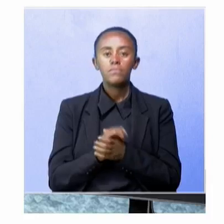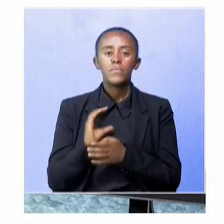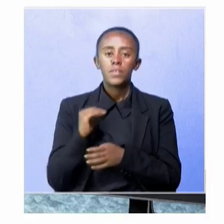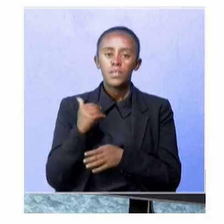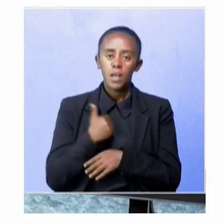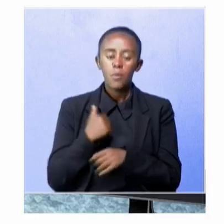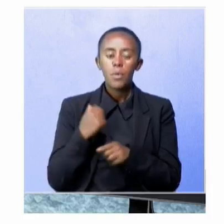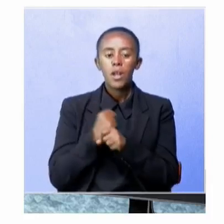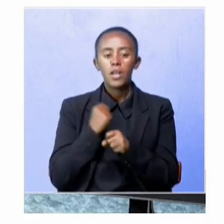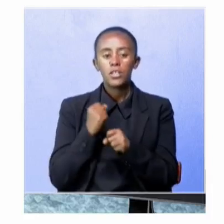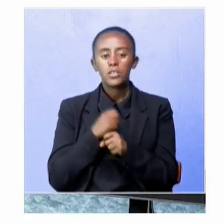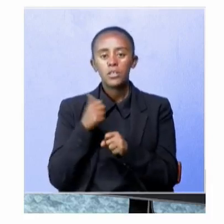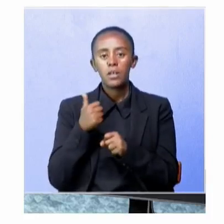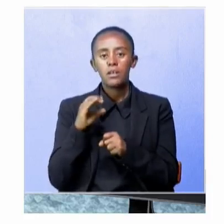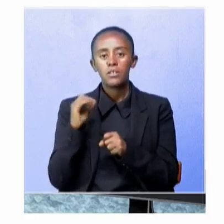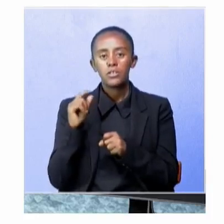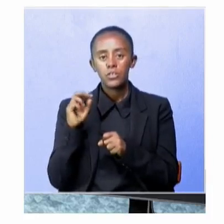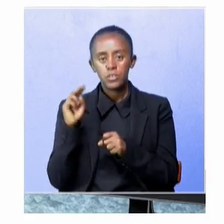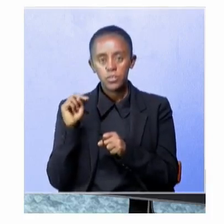actions